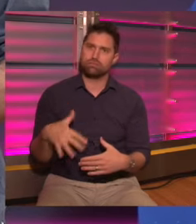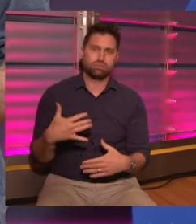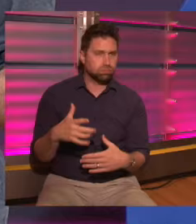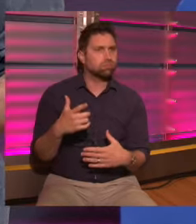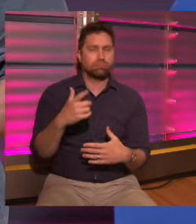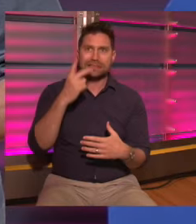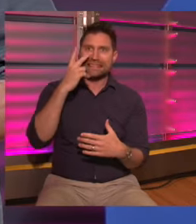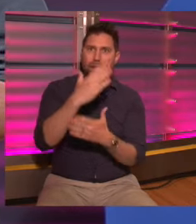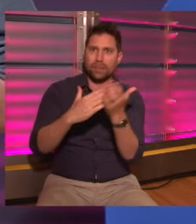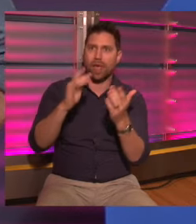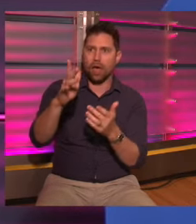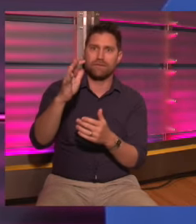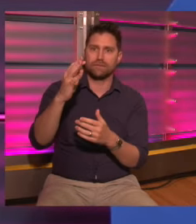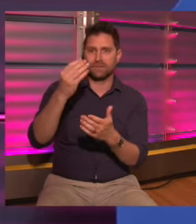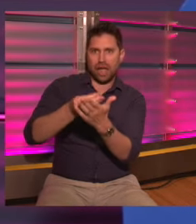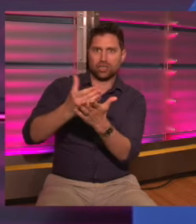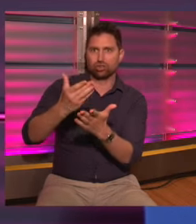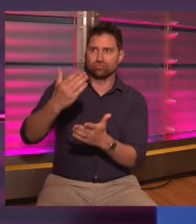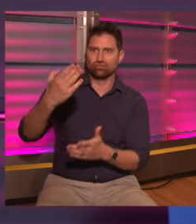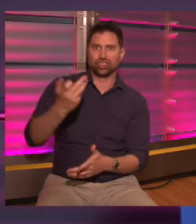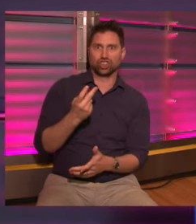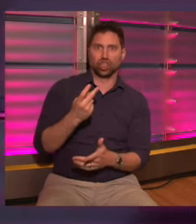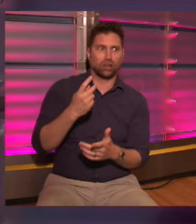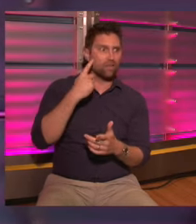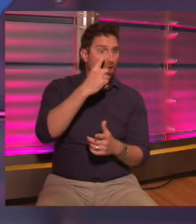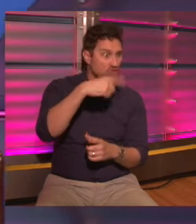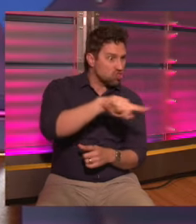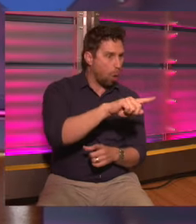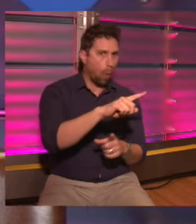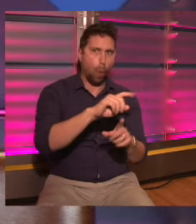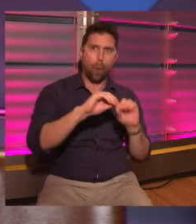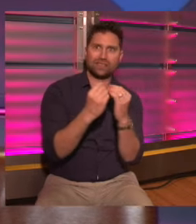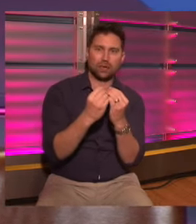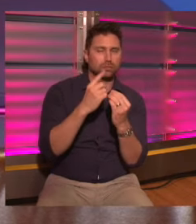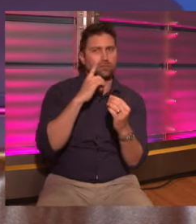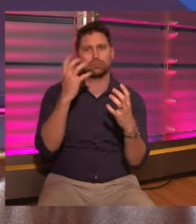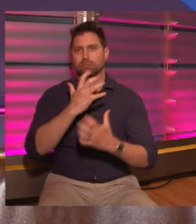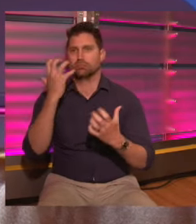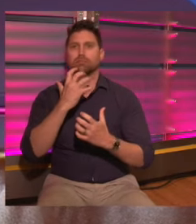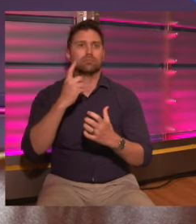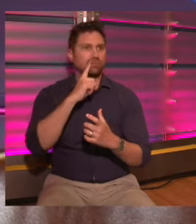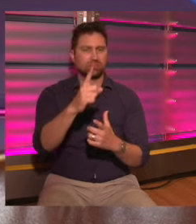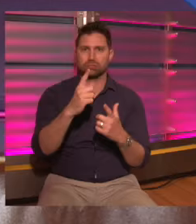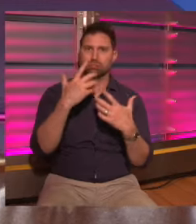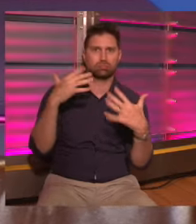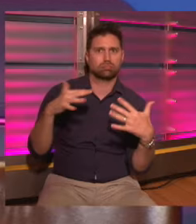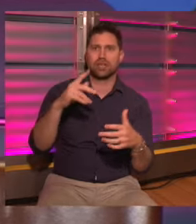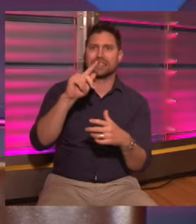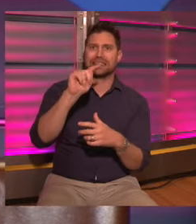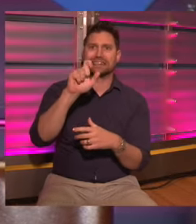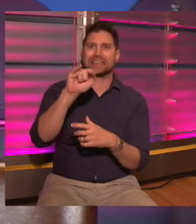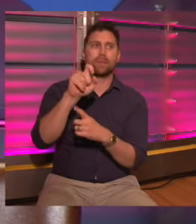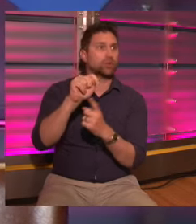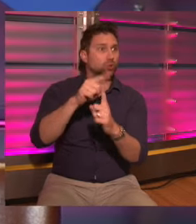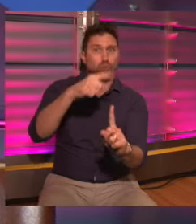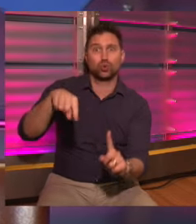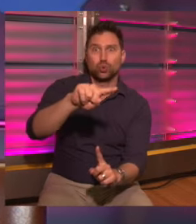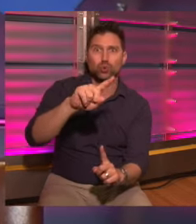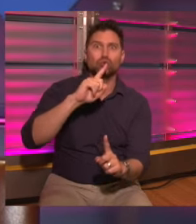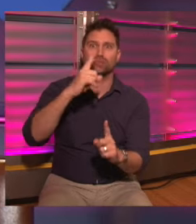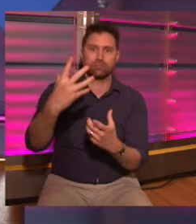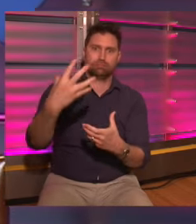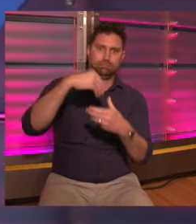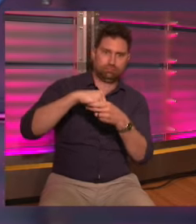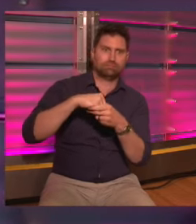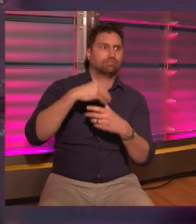of that financial return for the organizations doing incredible work has been testament to you guys, to people being willing to get engaged